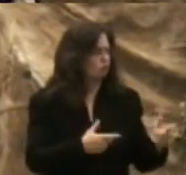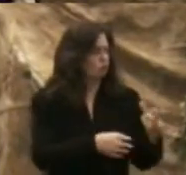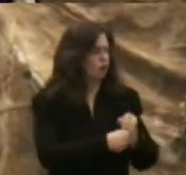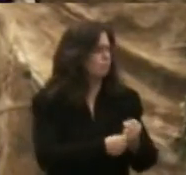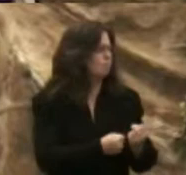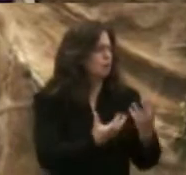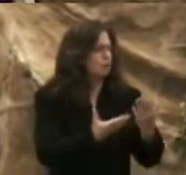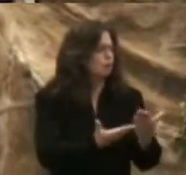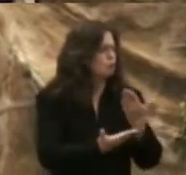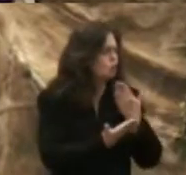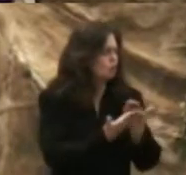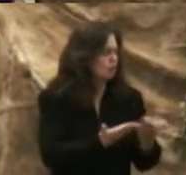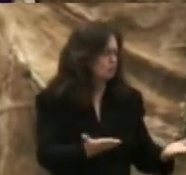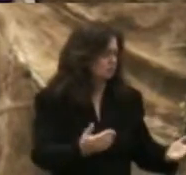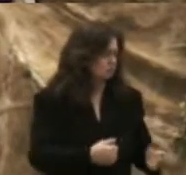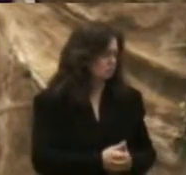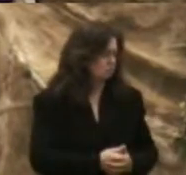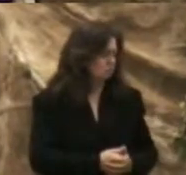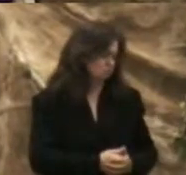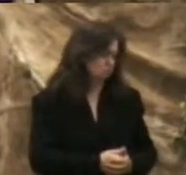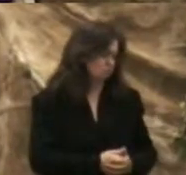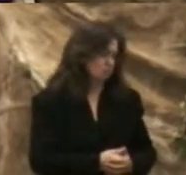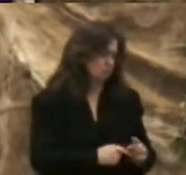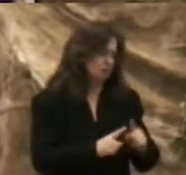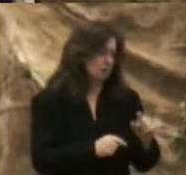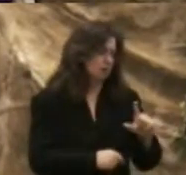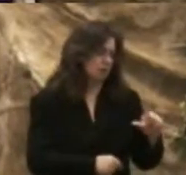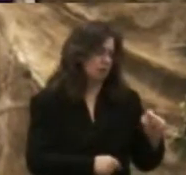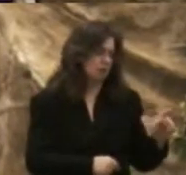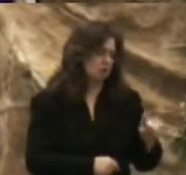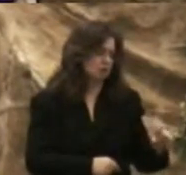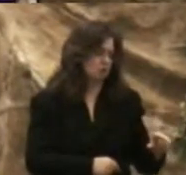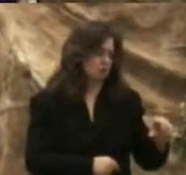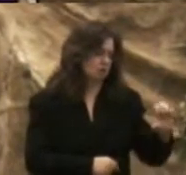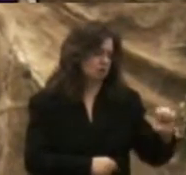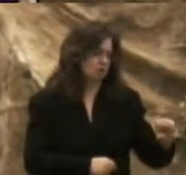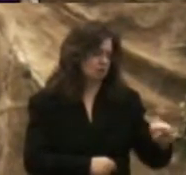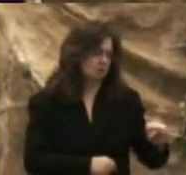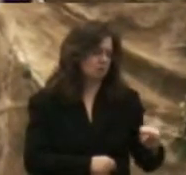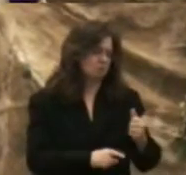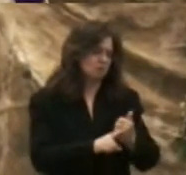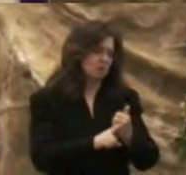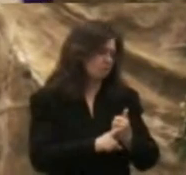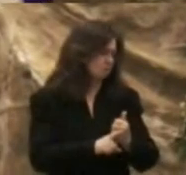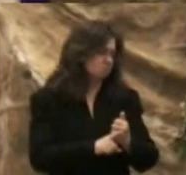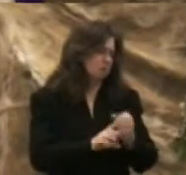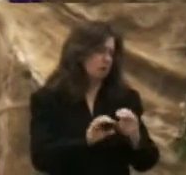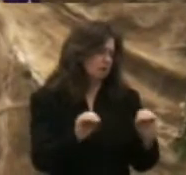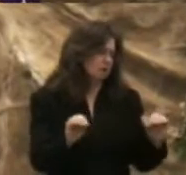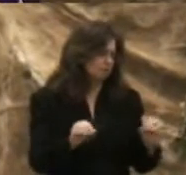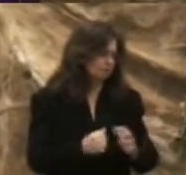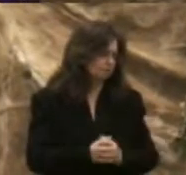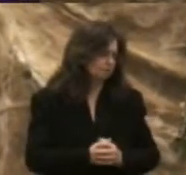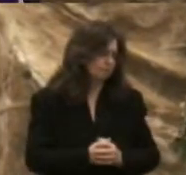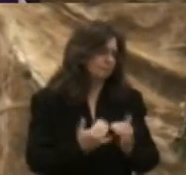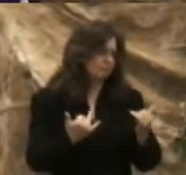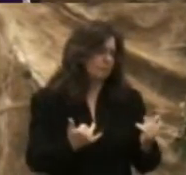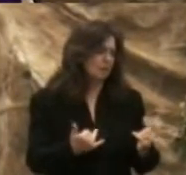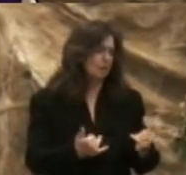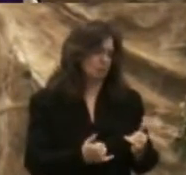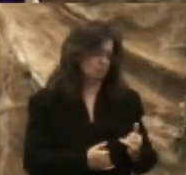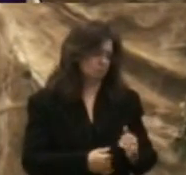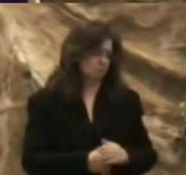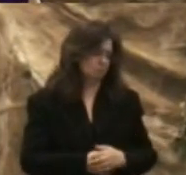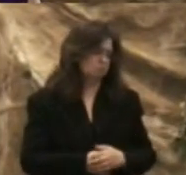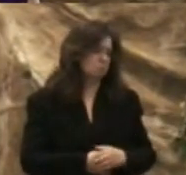and Lazarus in like manner evil things. Now he is comforted here while